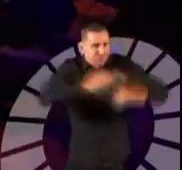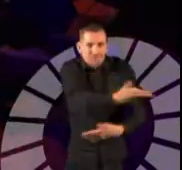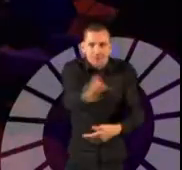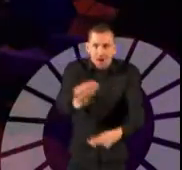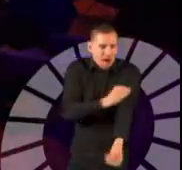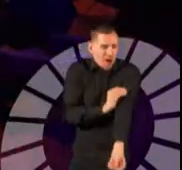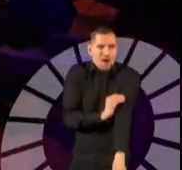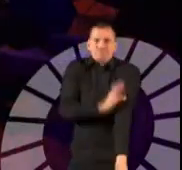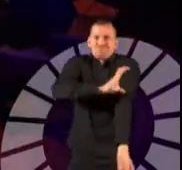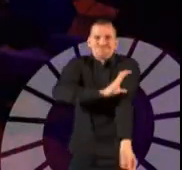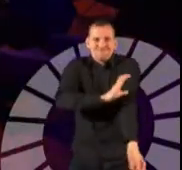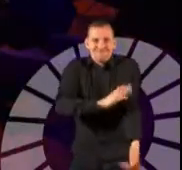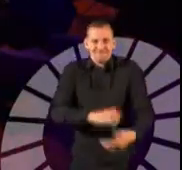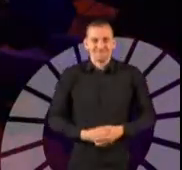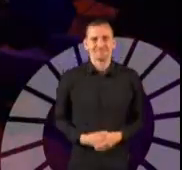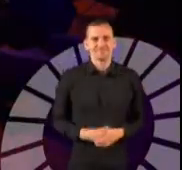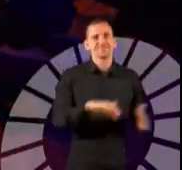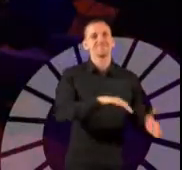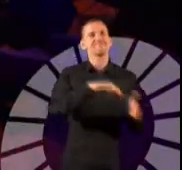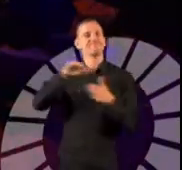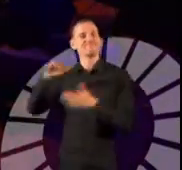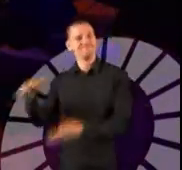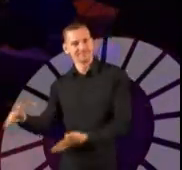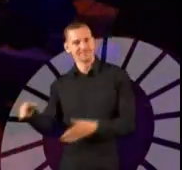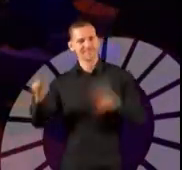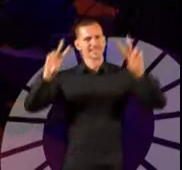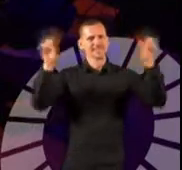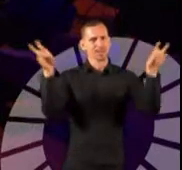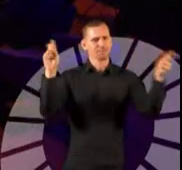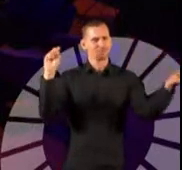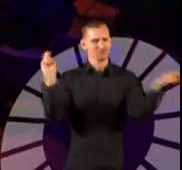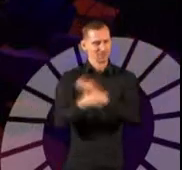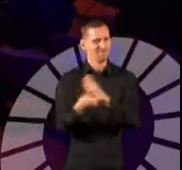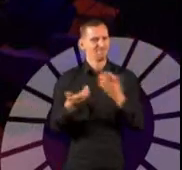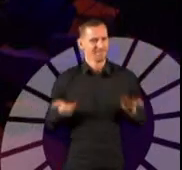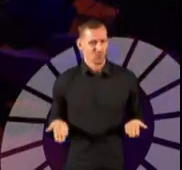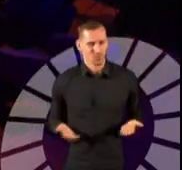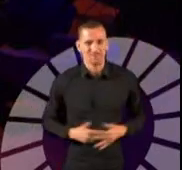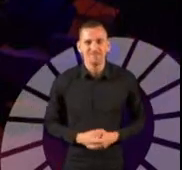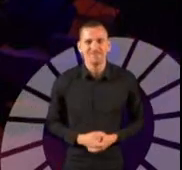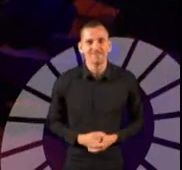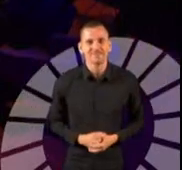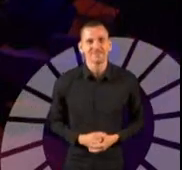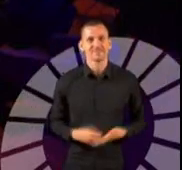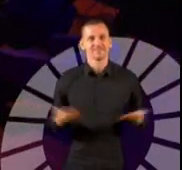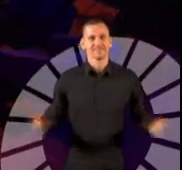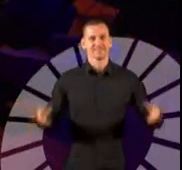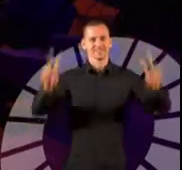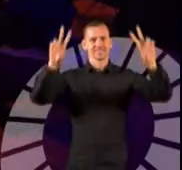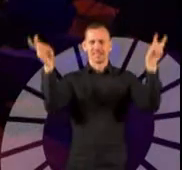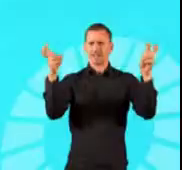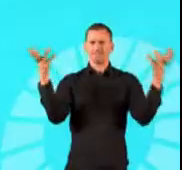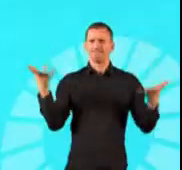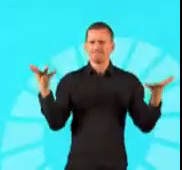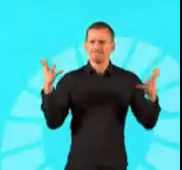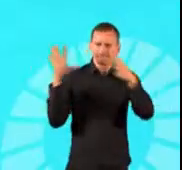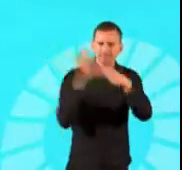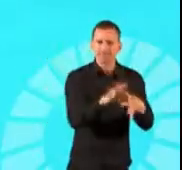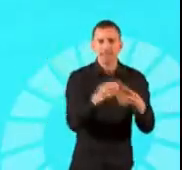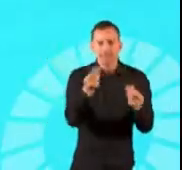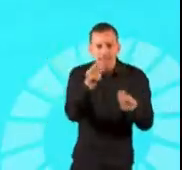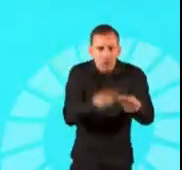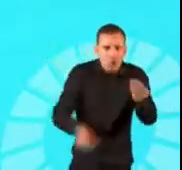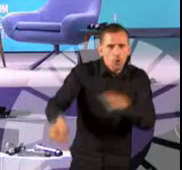nous allons parler de la reconstruction d'une économie plus égalitaire et plus juste. To construct an economy which is much